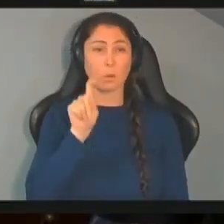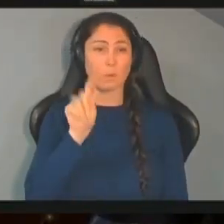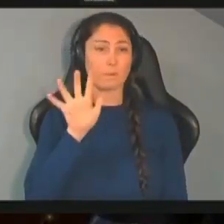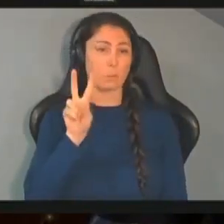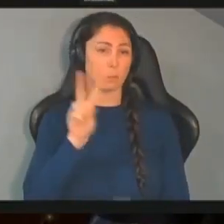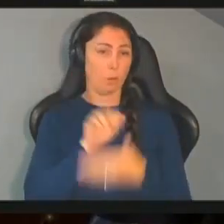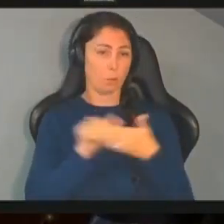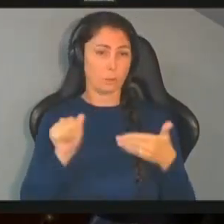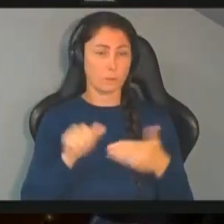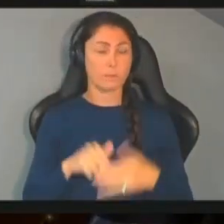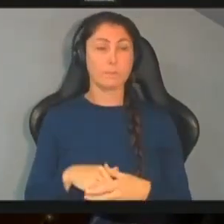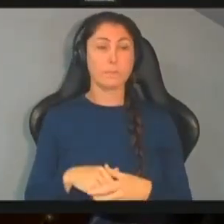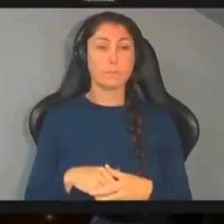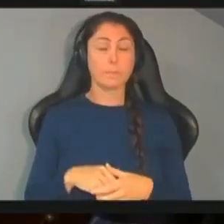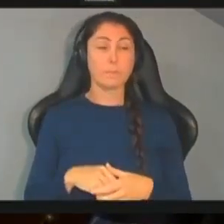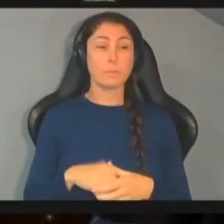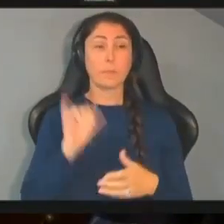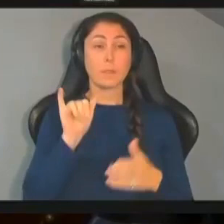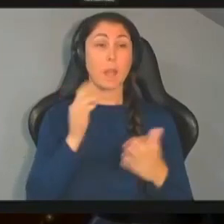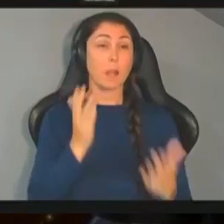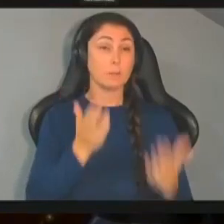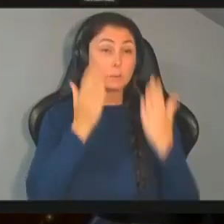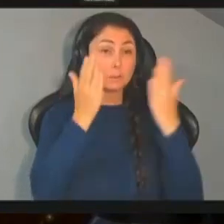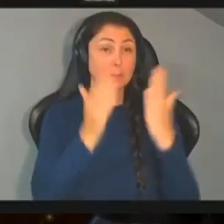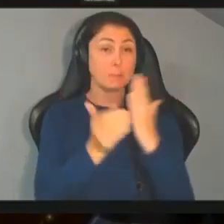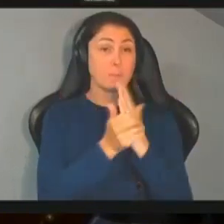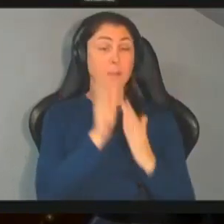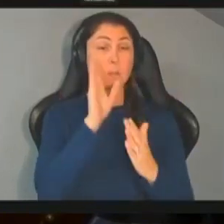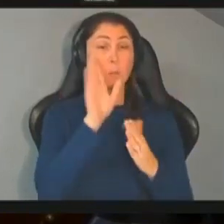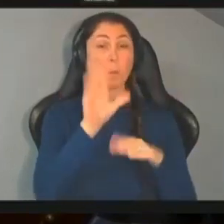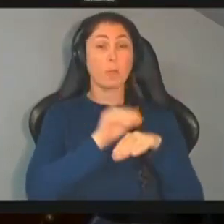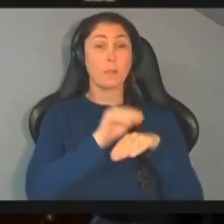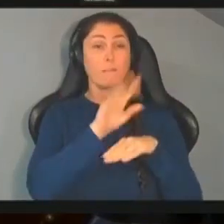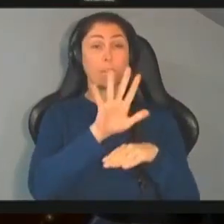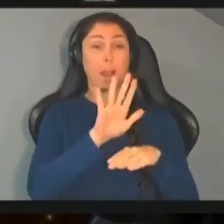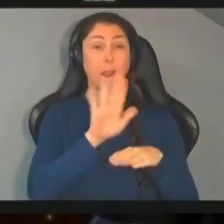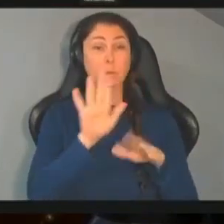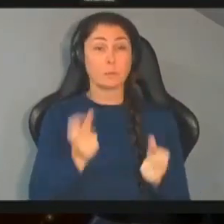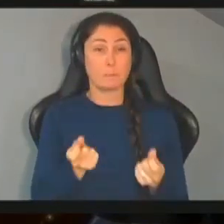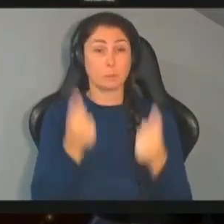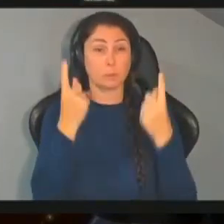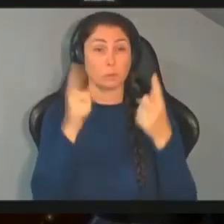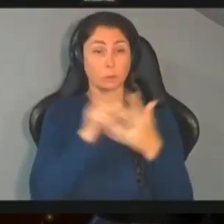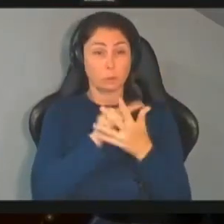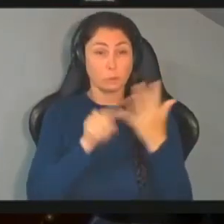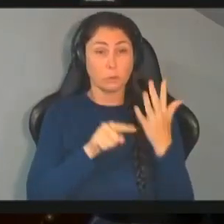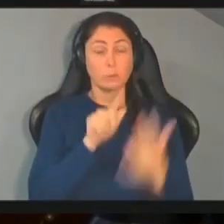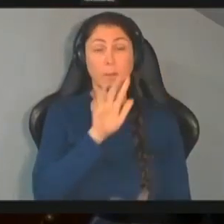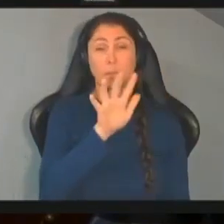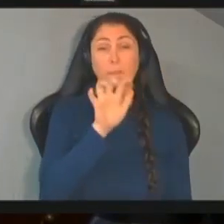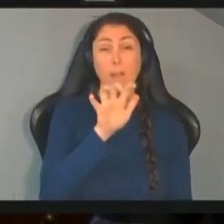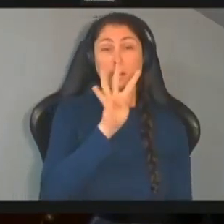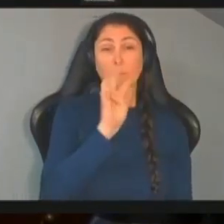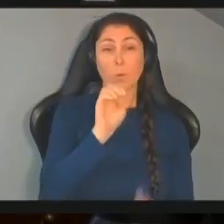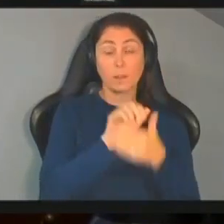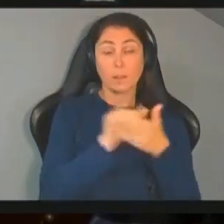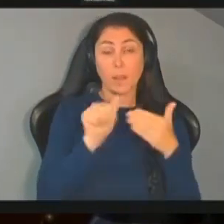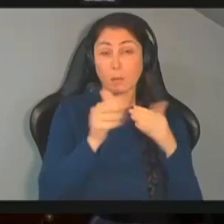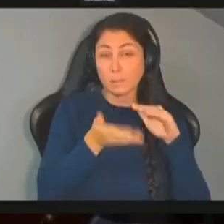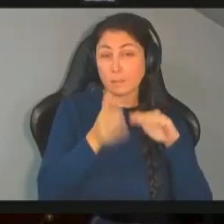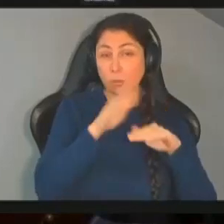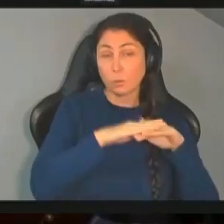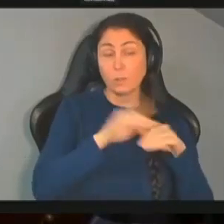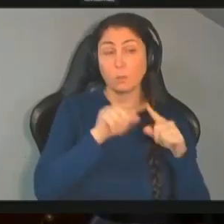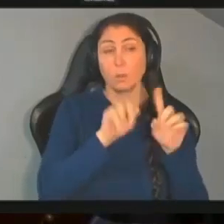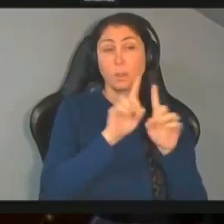$11,132,152. The proposed amendment will affect the following expenditures. There will be a $540,000 increase to the